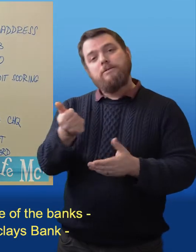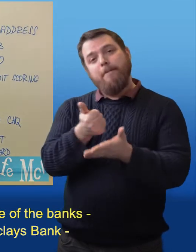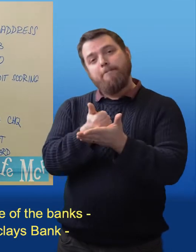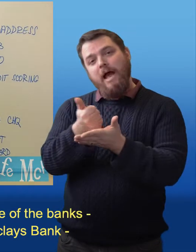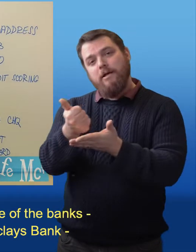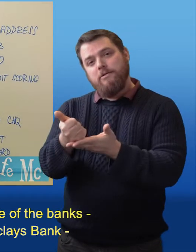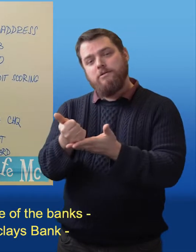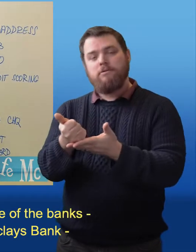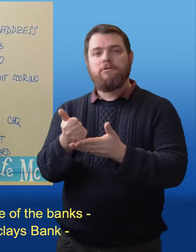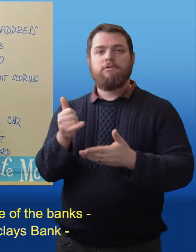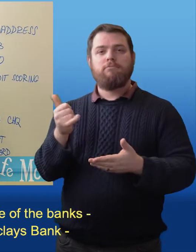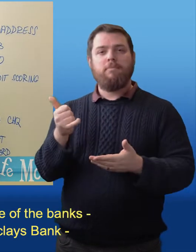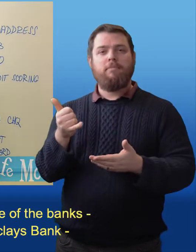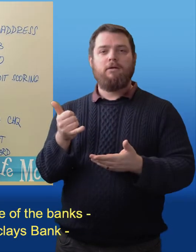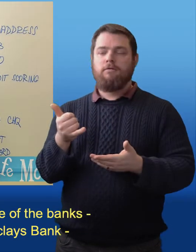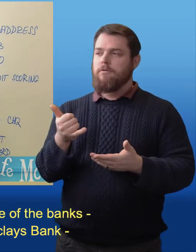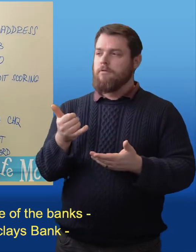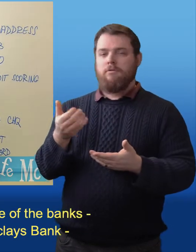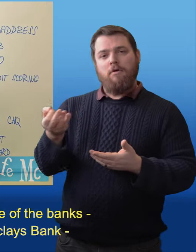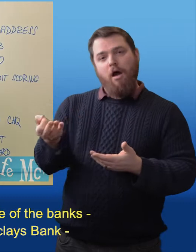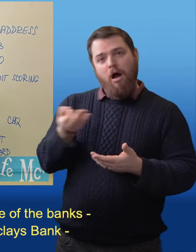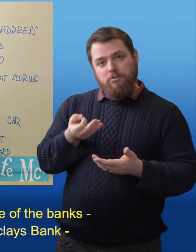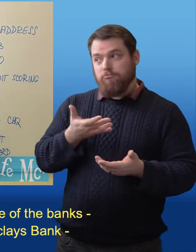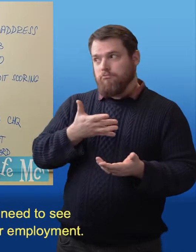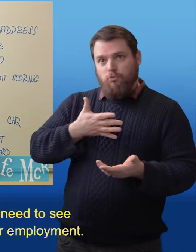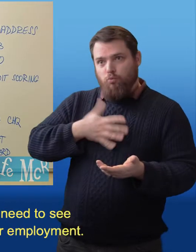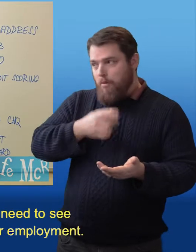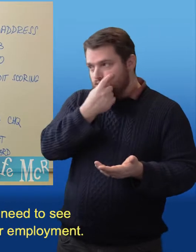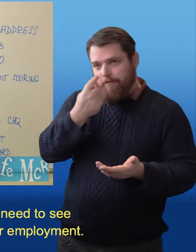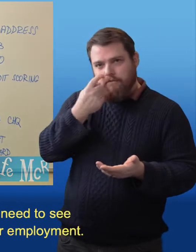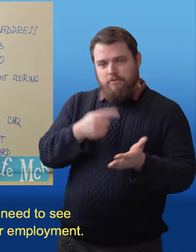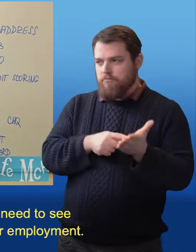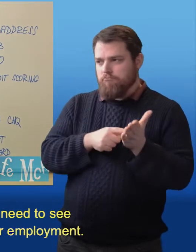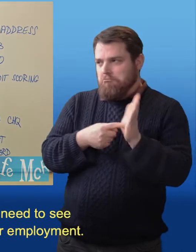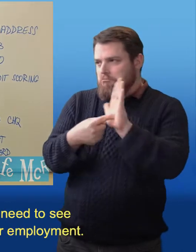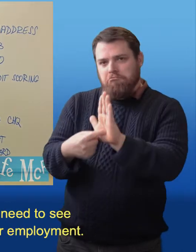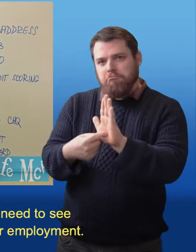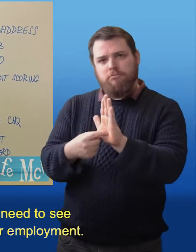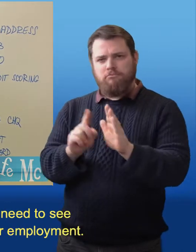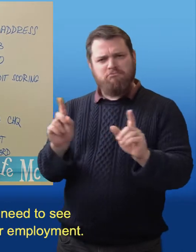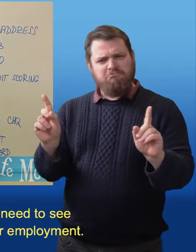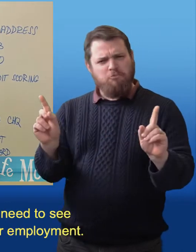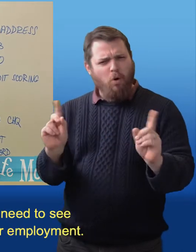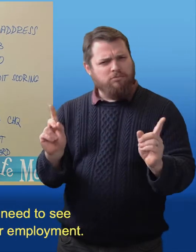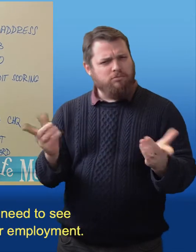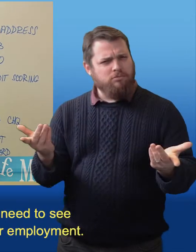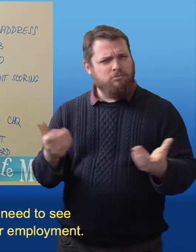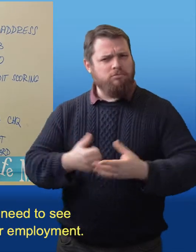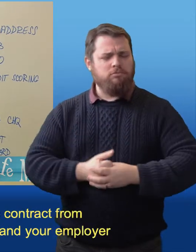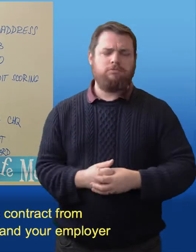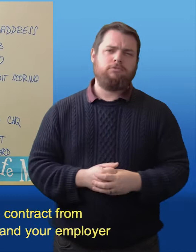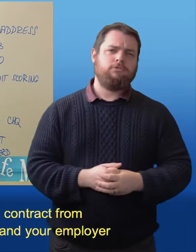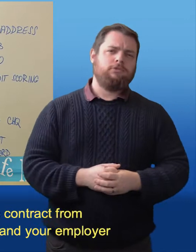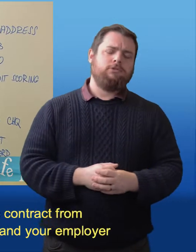banks, the rest, below the Barclays Bank, they'll need to see some sort of proof of your